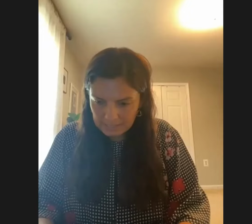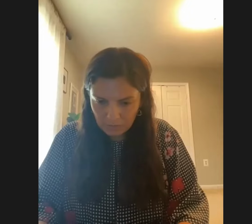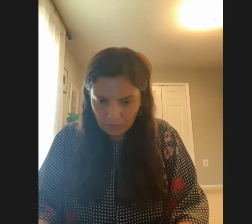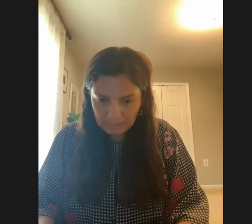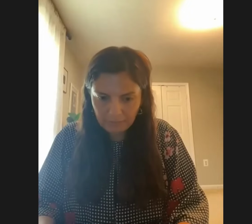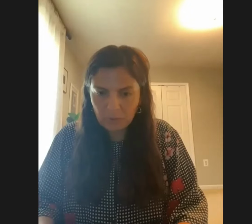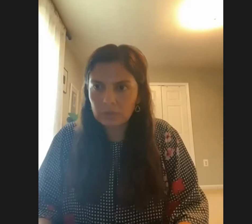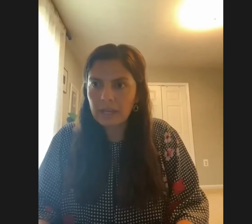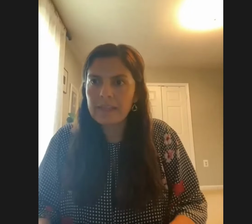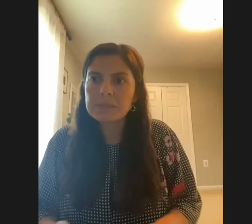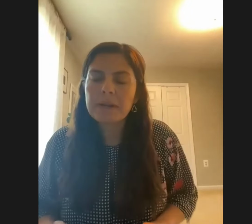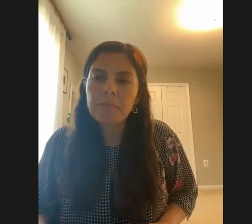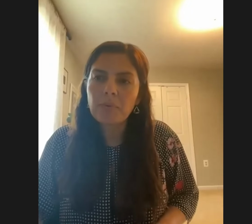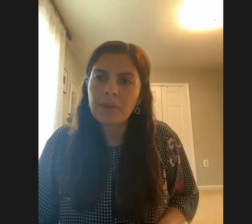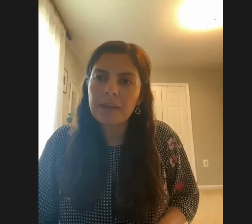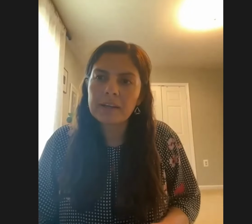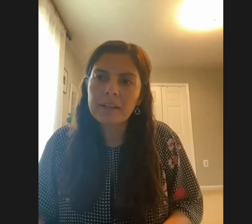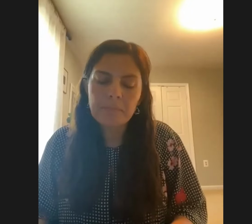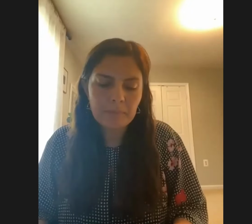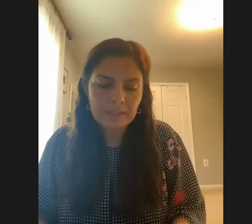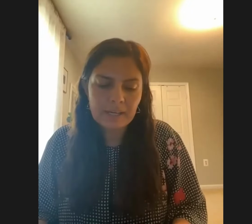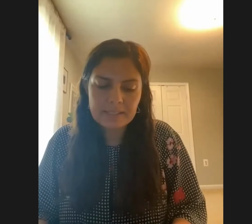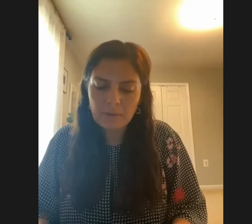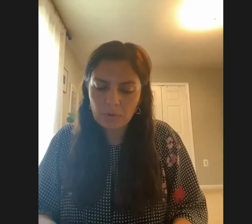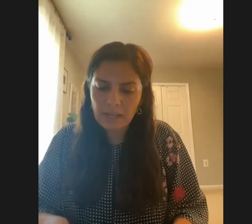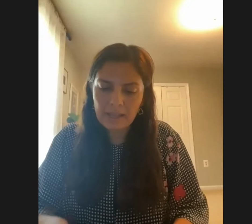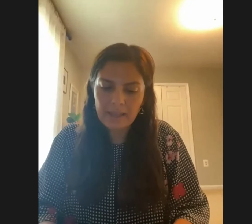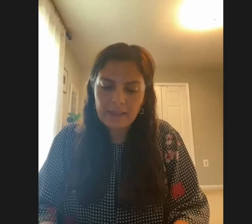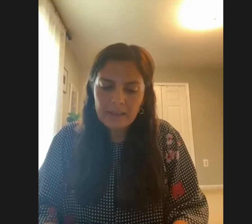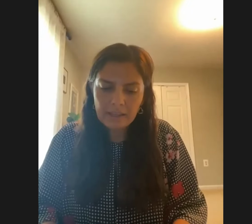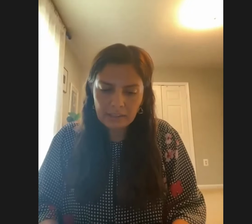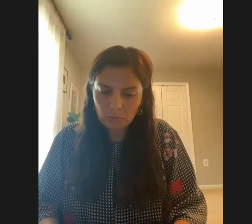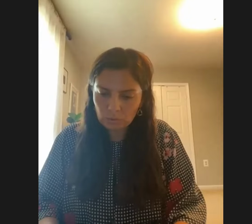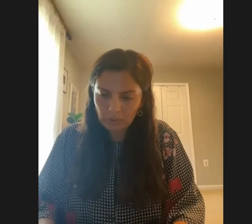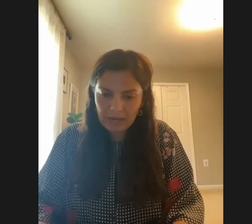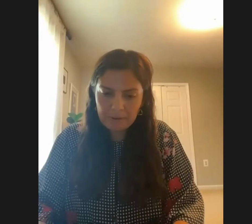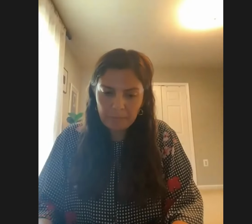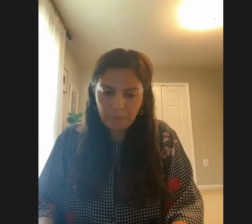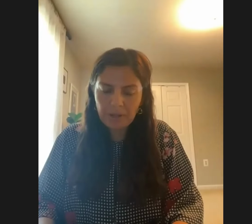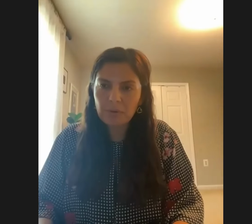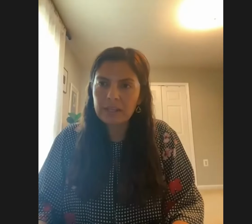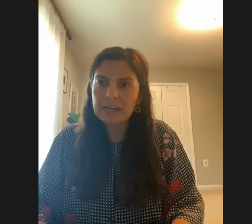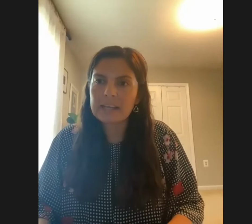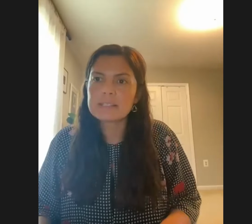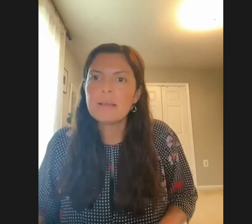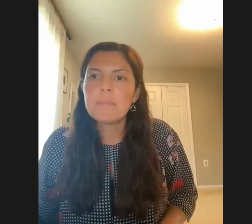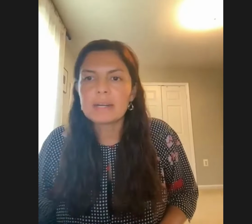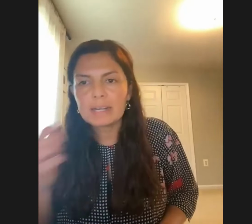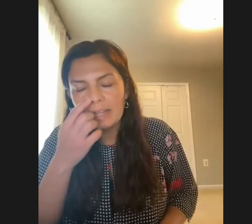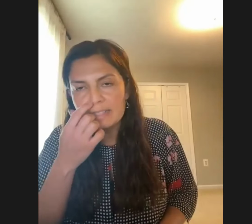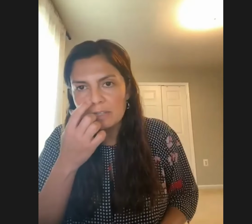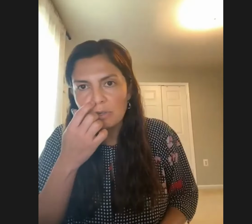specifically with have been difficulties to implement this intercultural